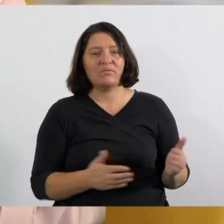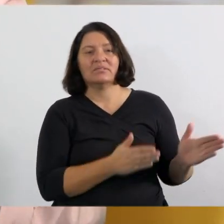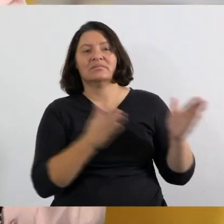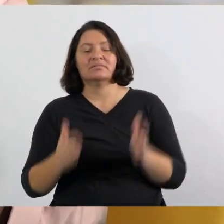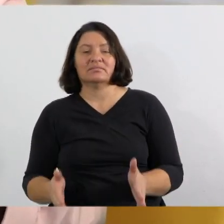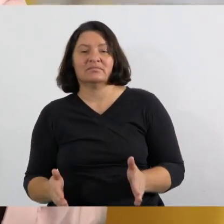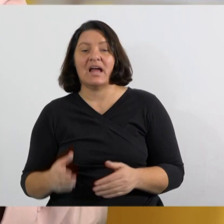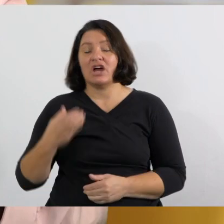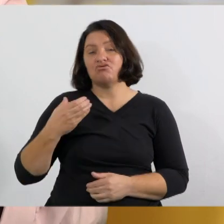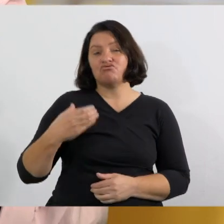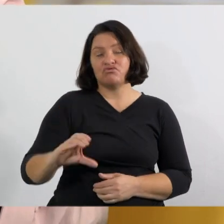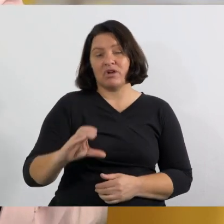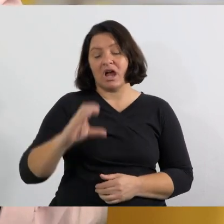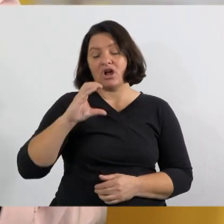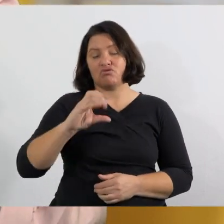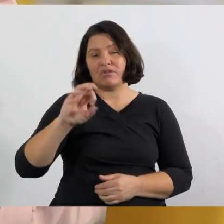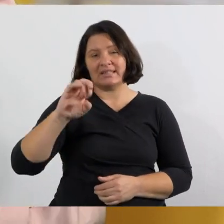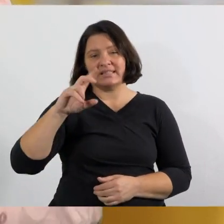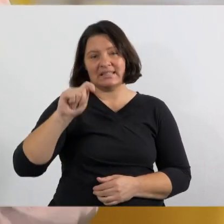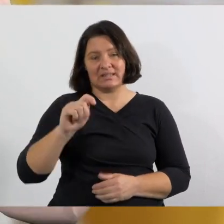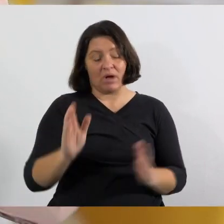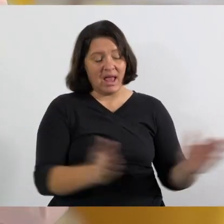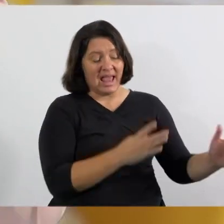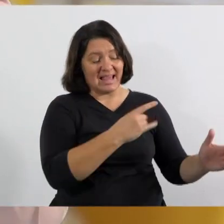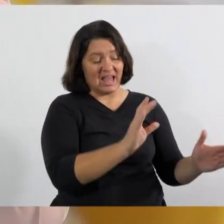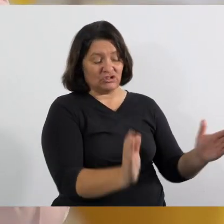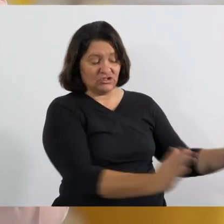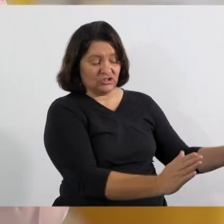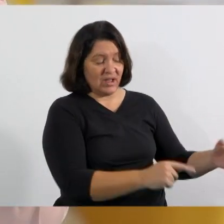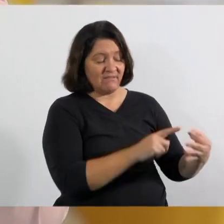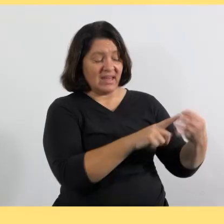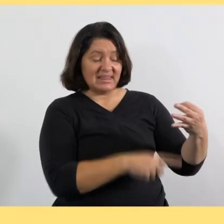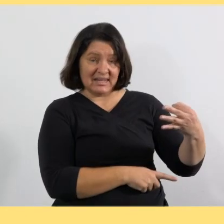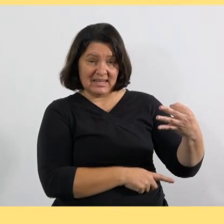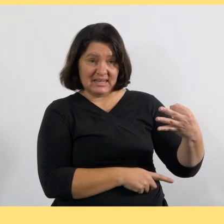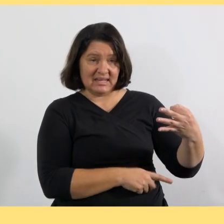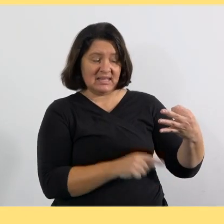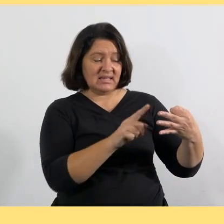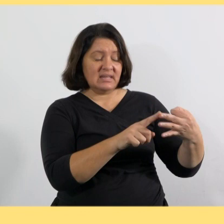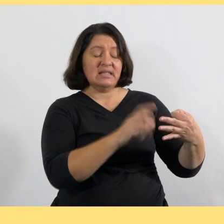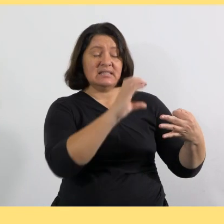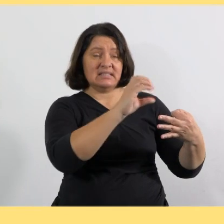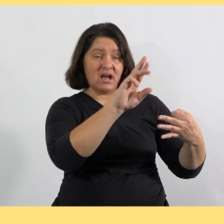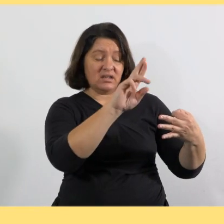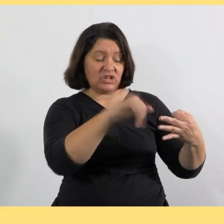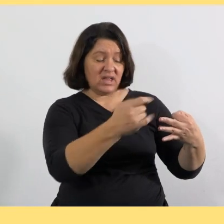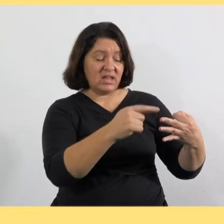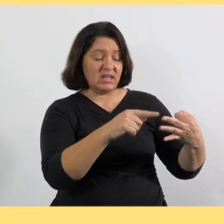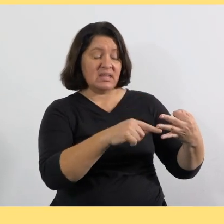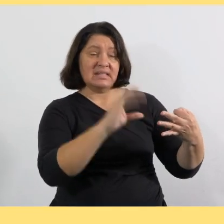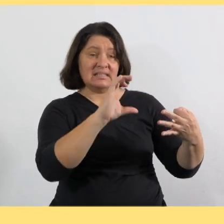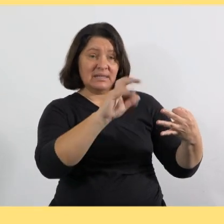credit journals. So far in cash journals, I dealt with three, namely CRJ,